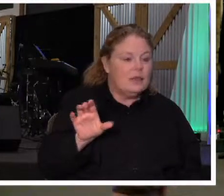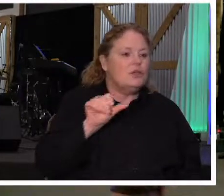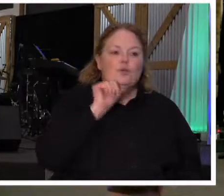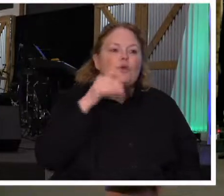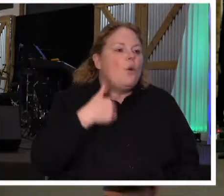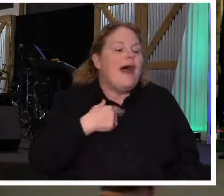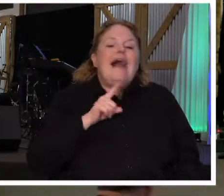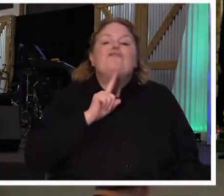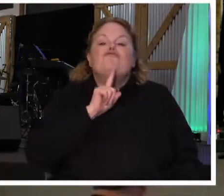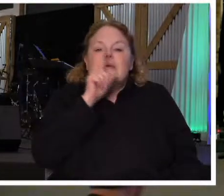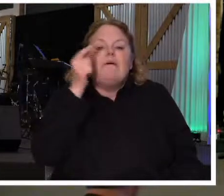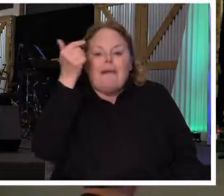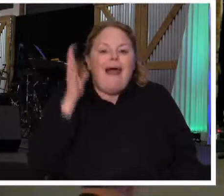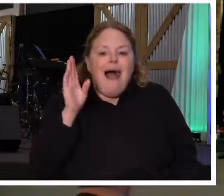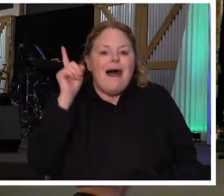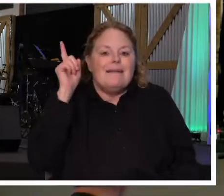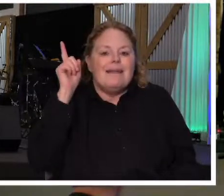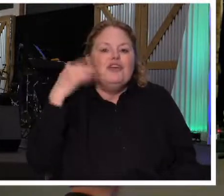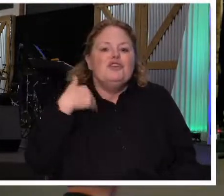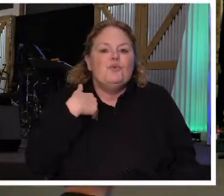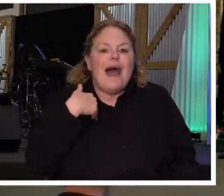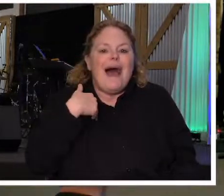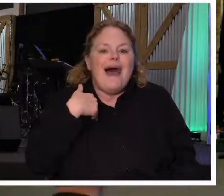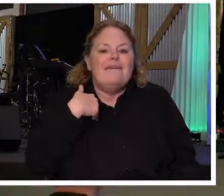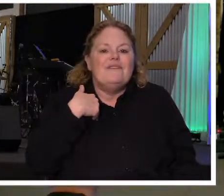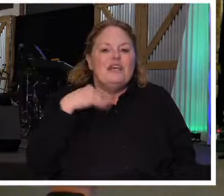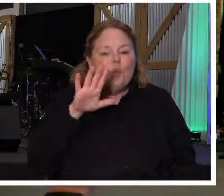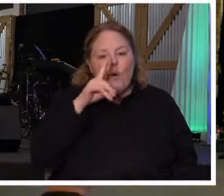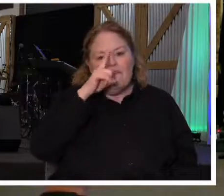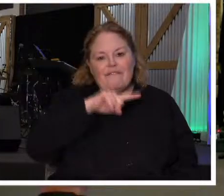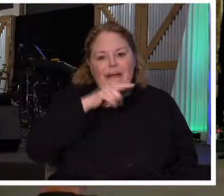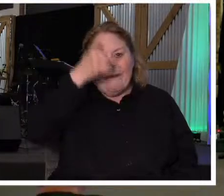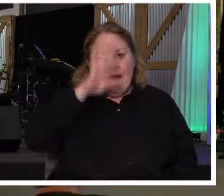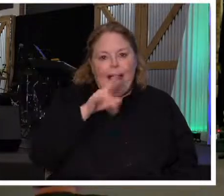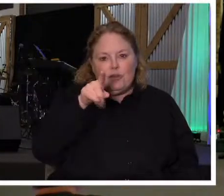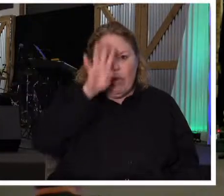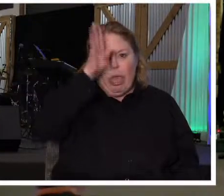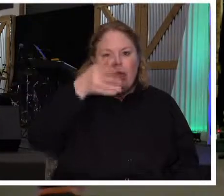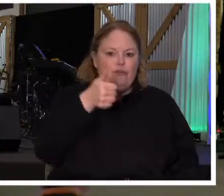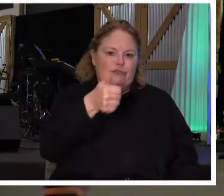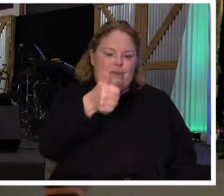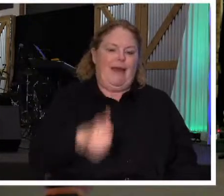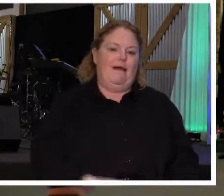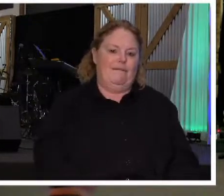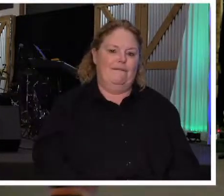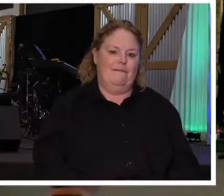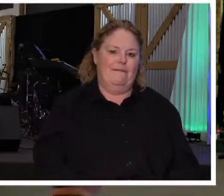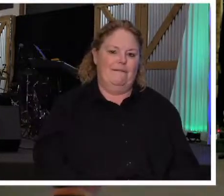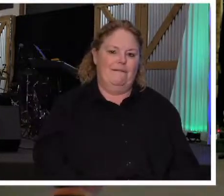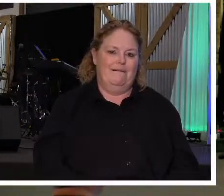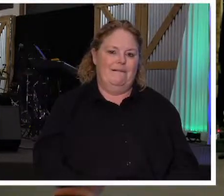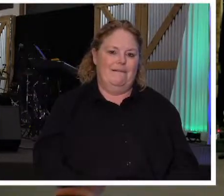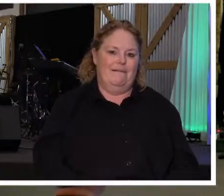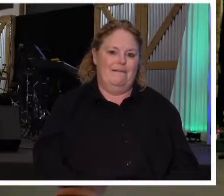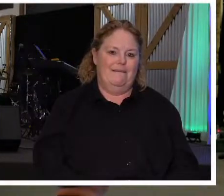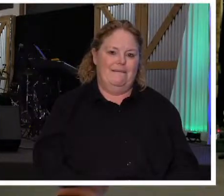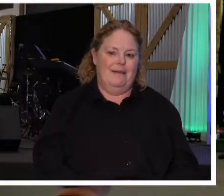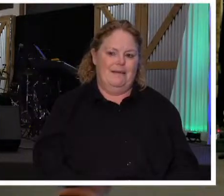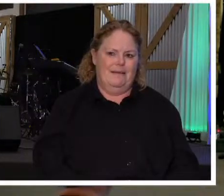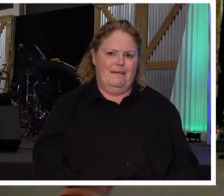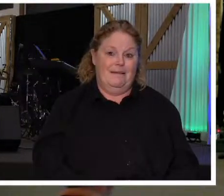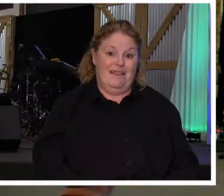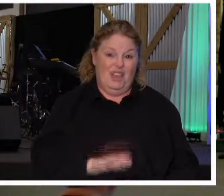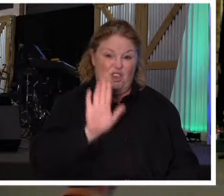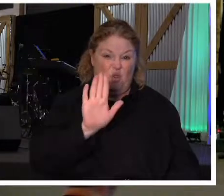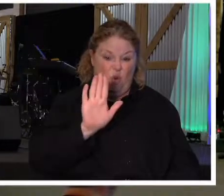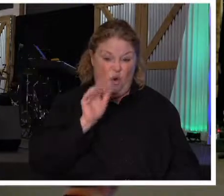God. You have God as a concept. You don't have a God that can actually change